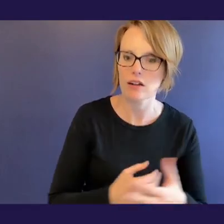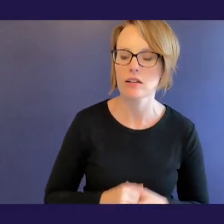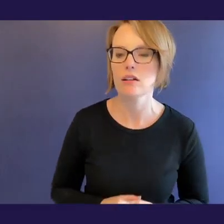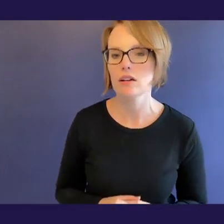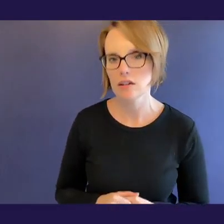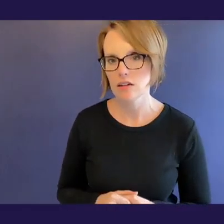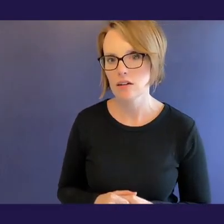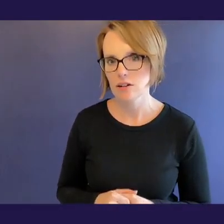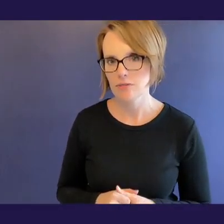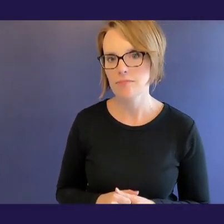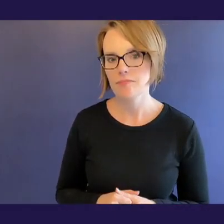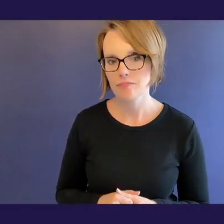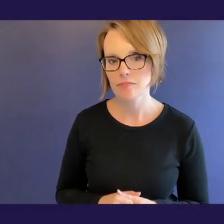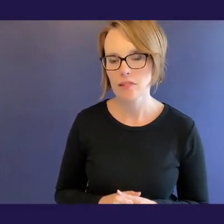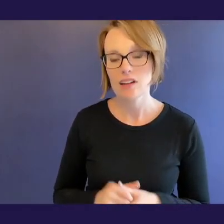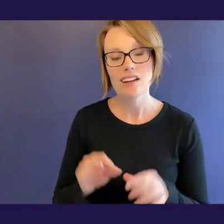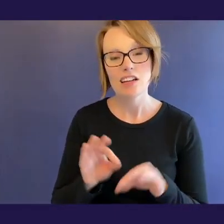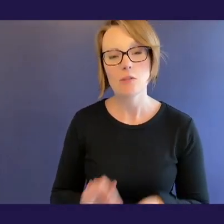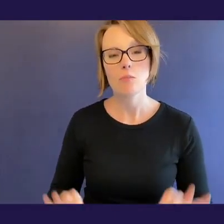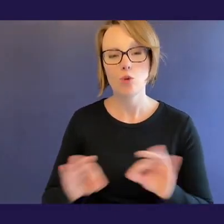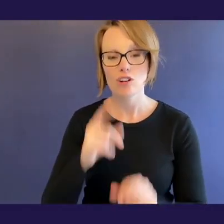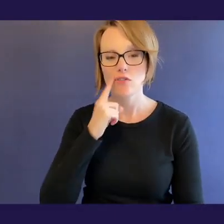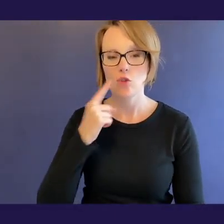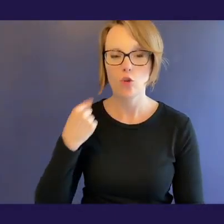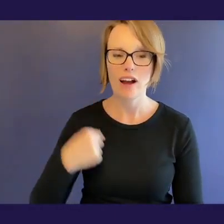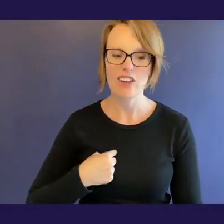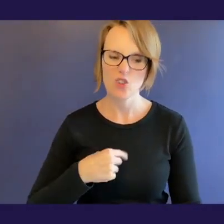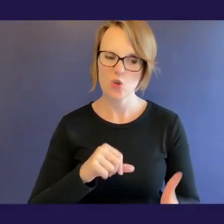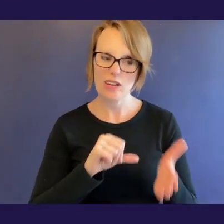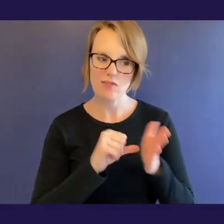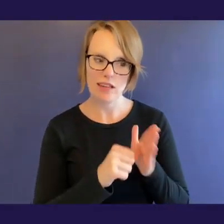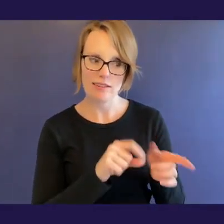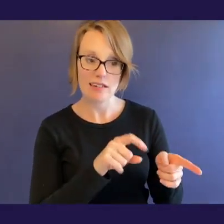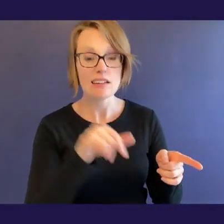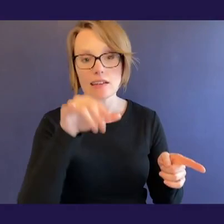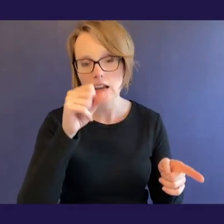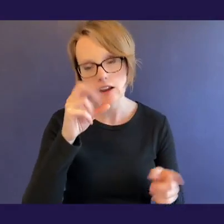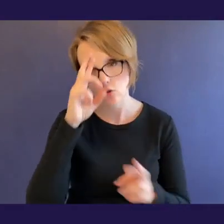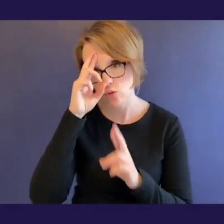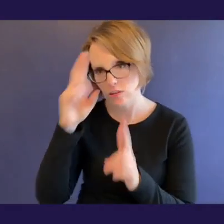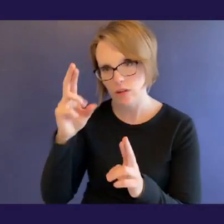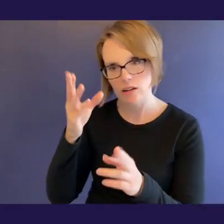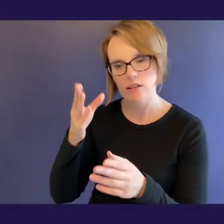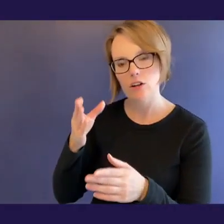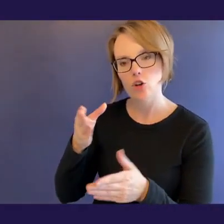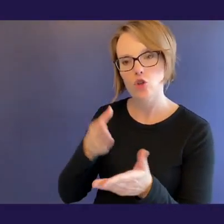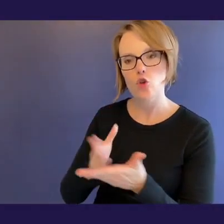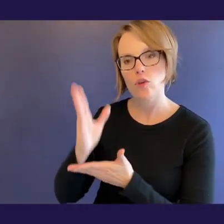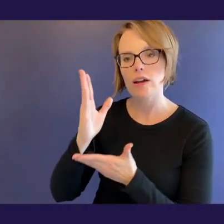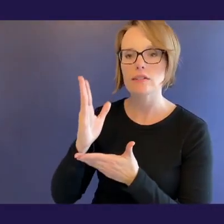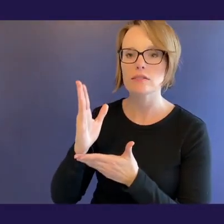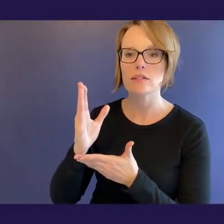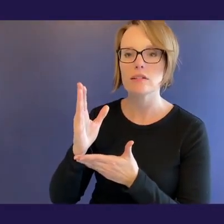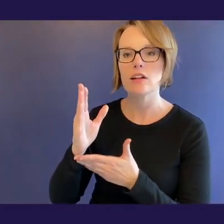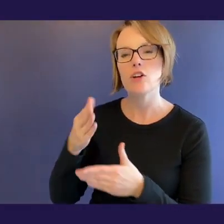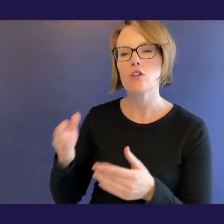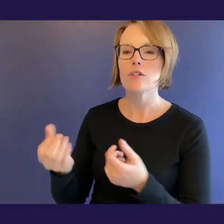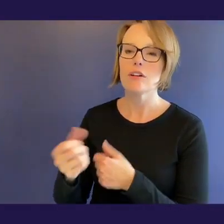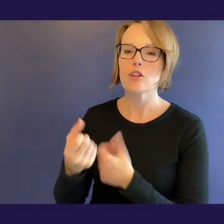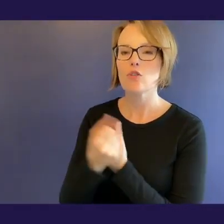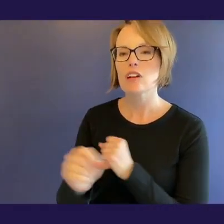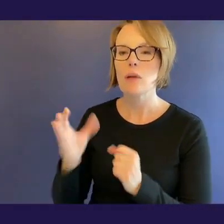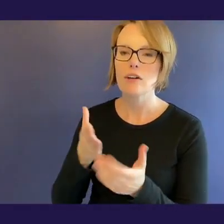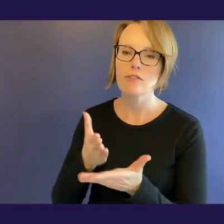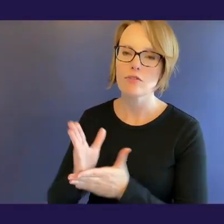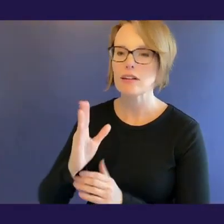the potential need, of course, respecting freedom of the press and freedom of speech. But people have